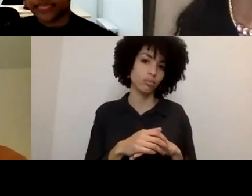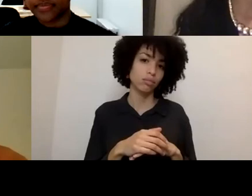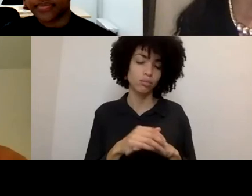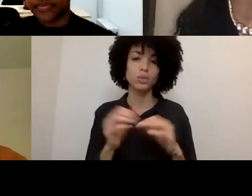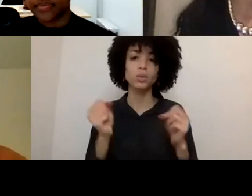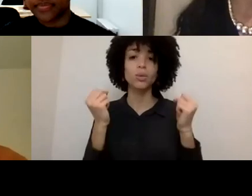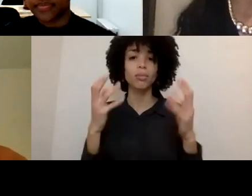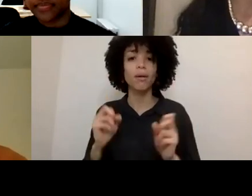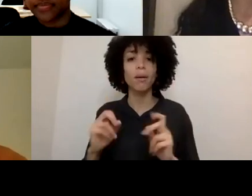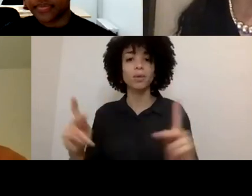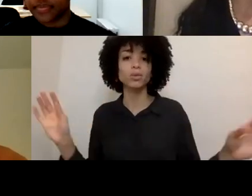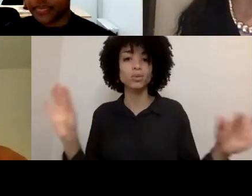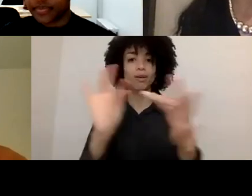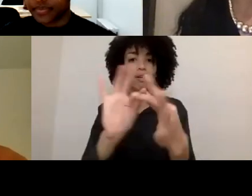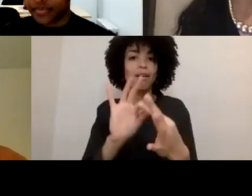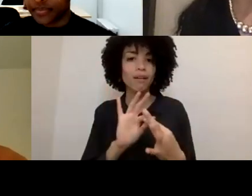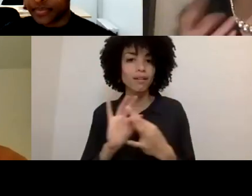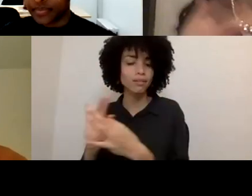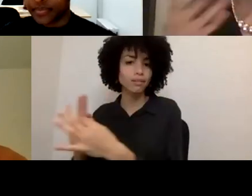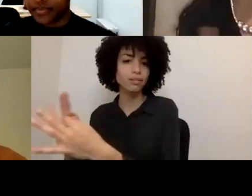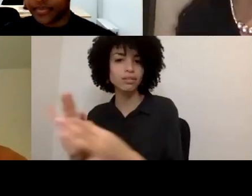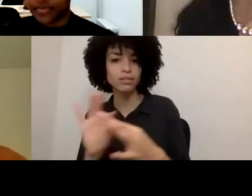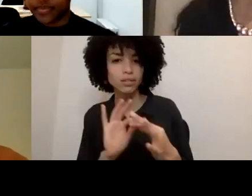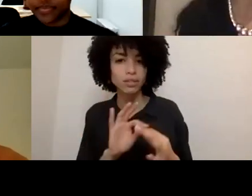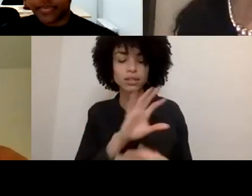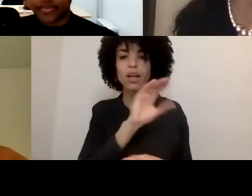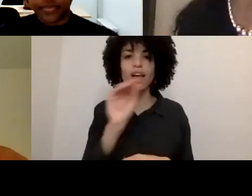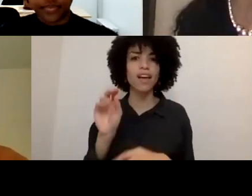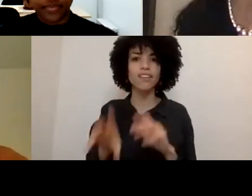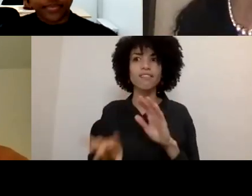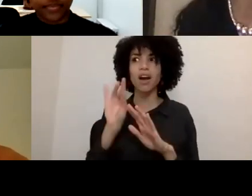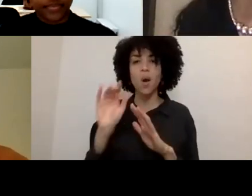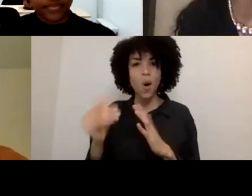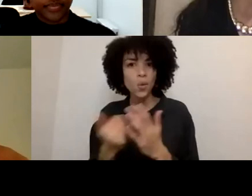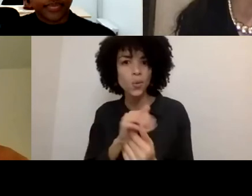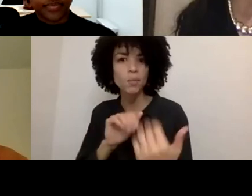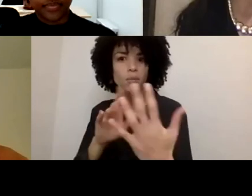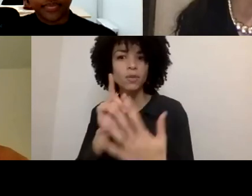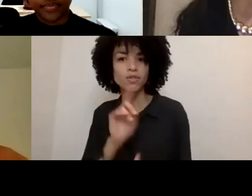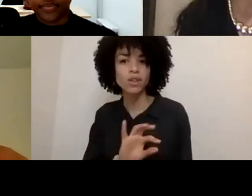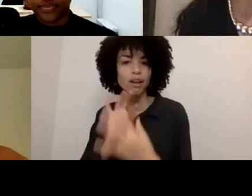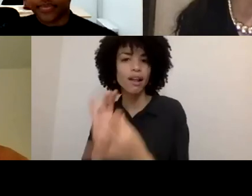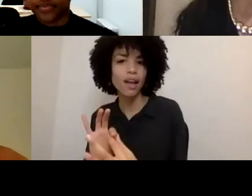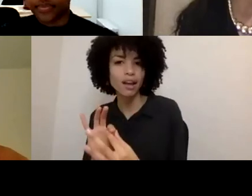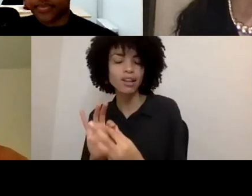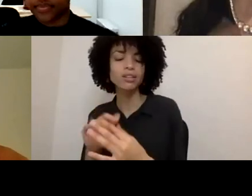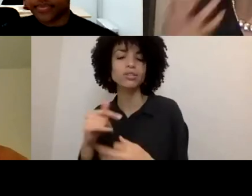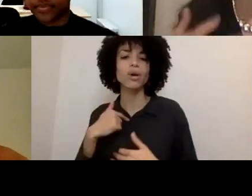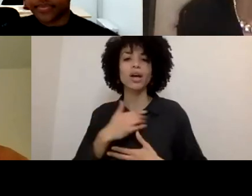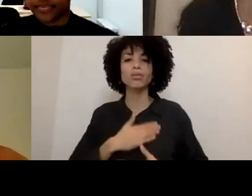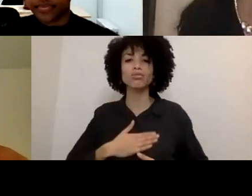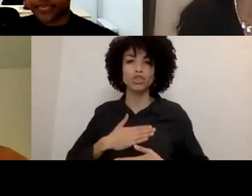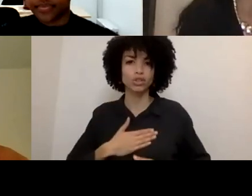across difference, and to also, find new ways of relating, new ways of being. And I appreciate you raising that